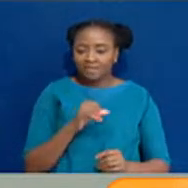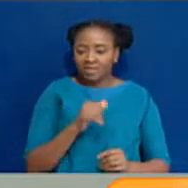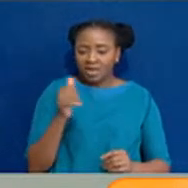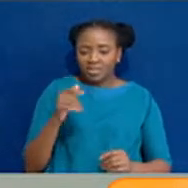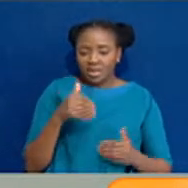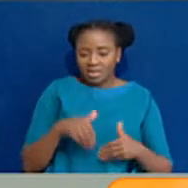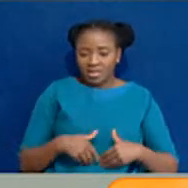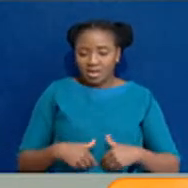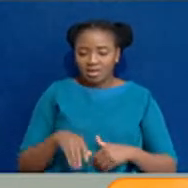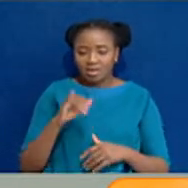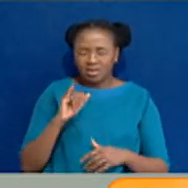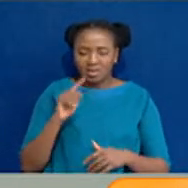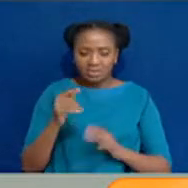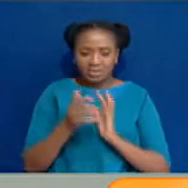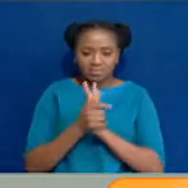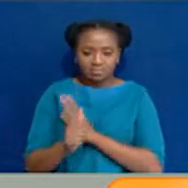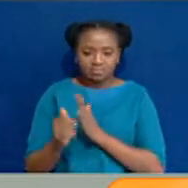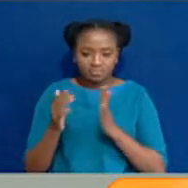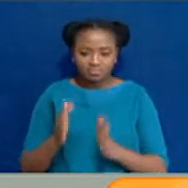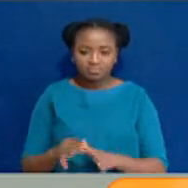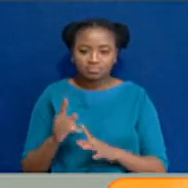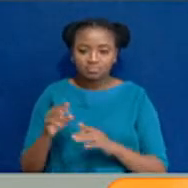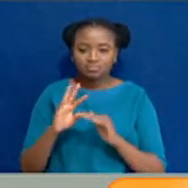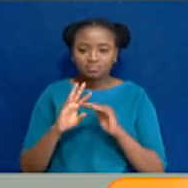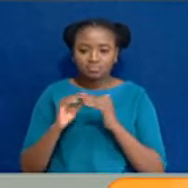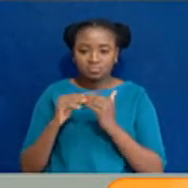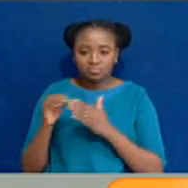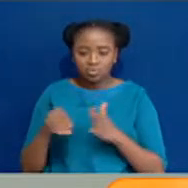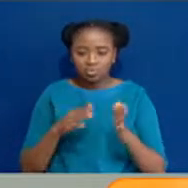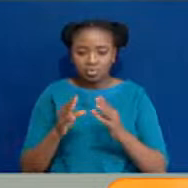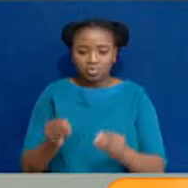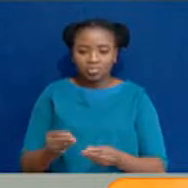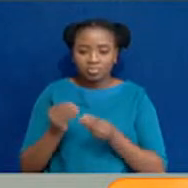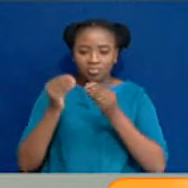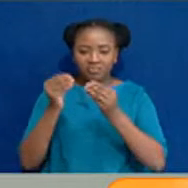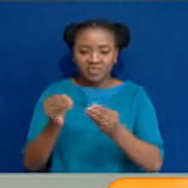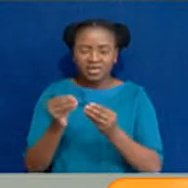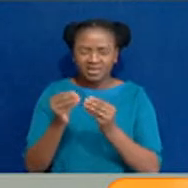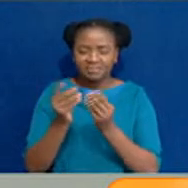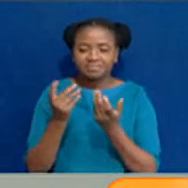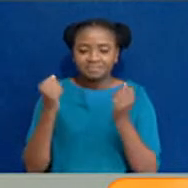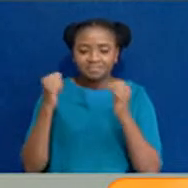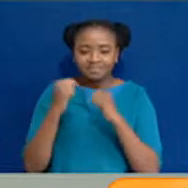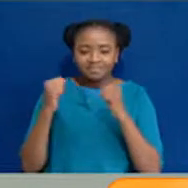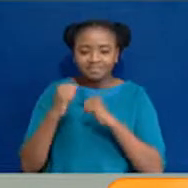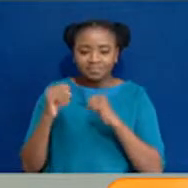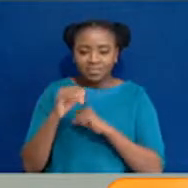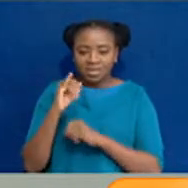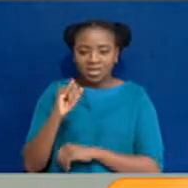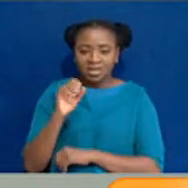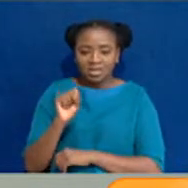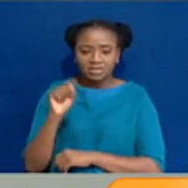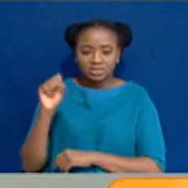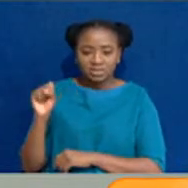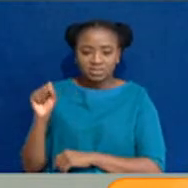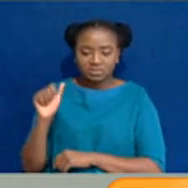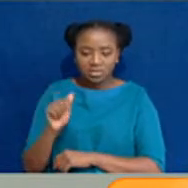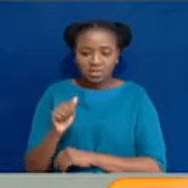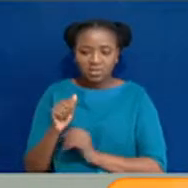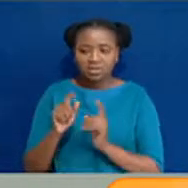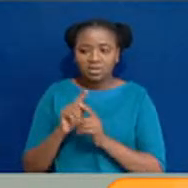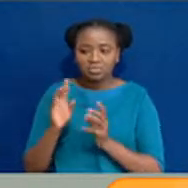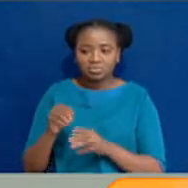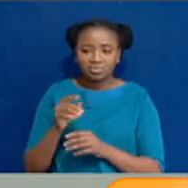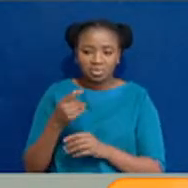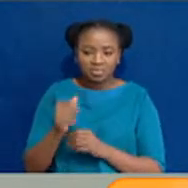IT experts has created Chapter Global, a platform offering income share agreements, that is ISAs, and flexible fee